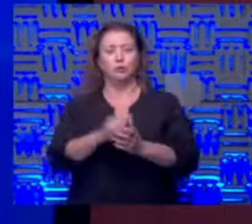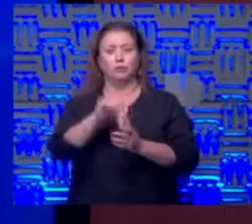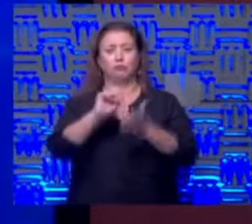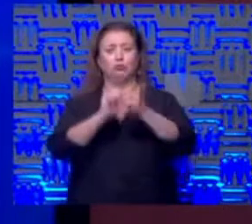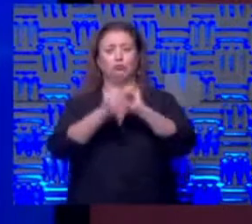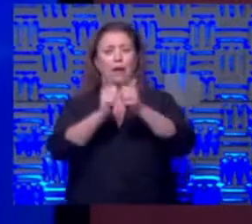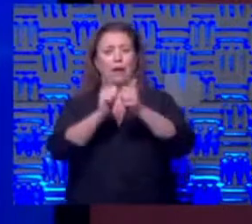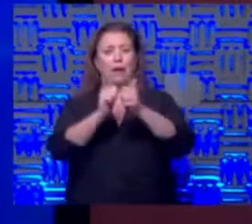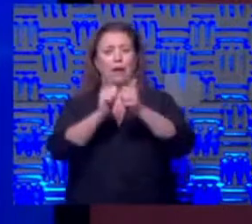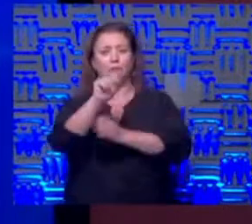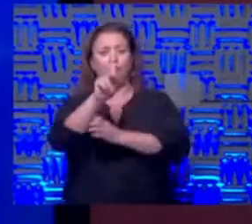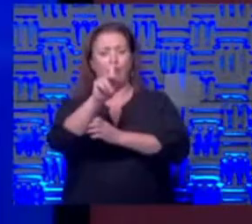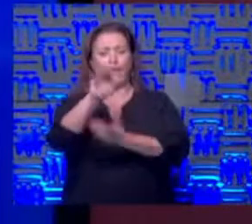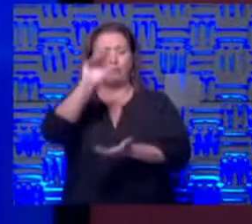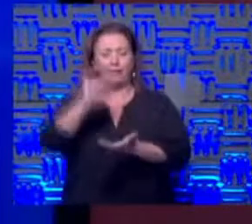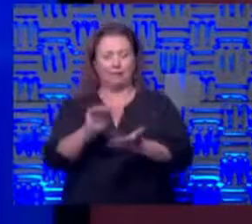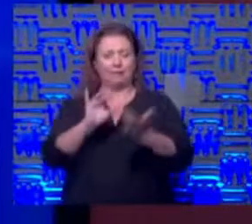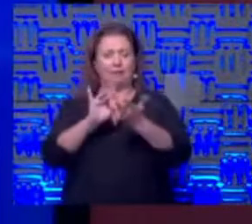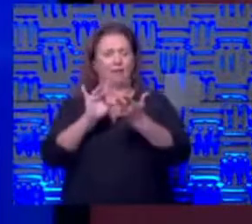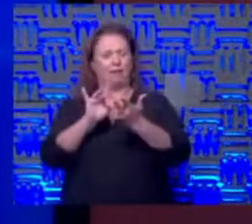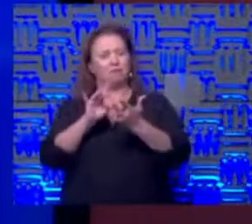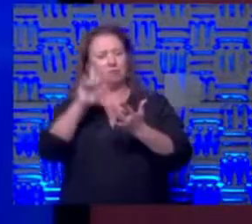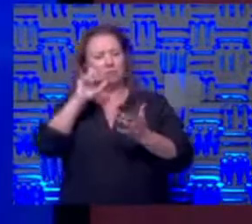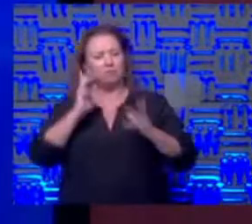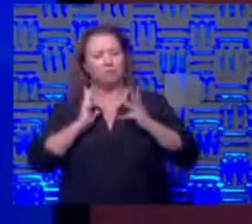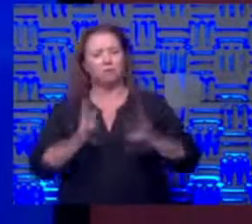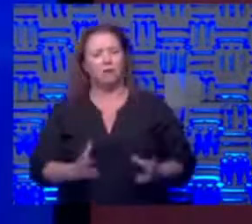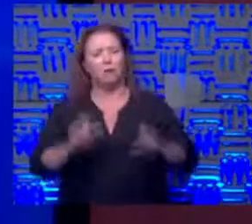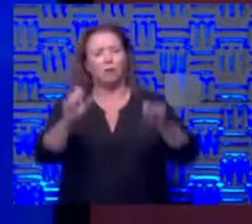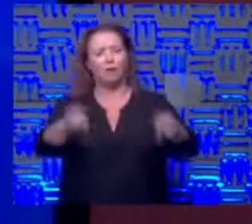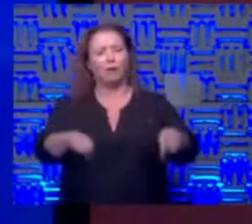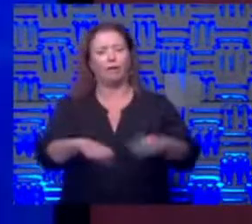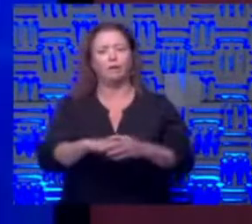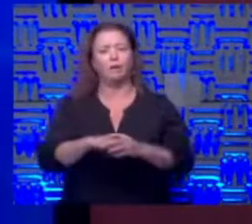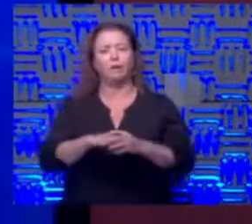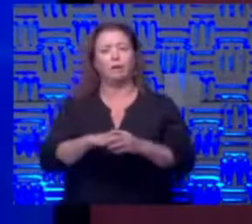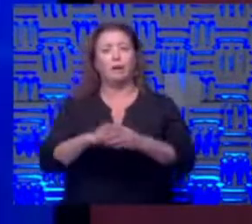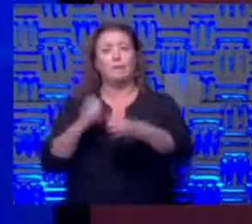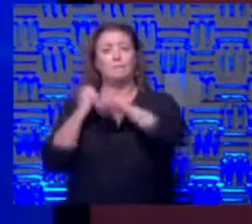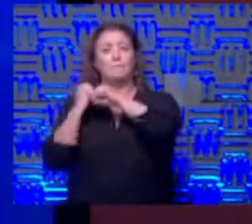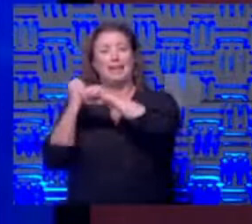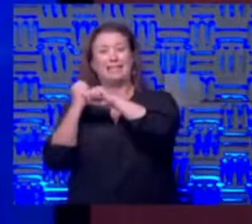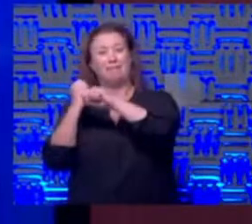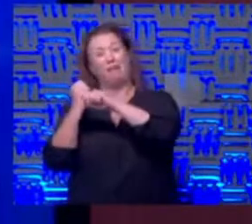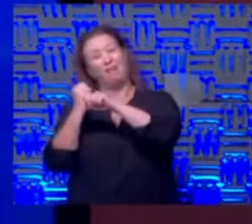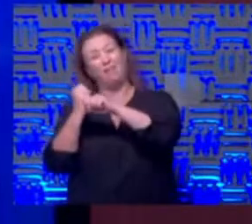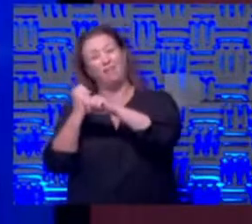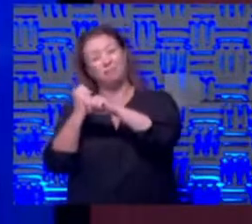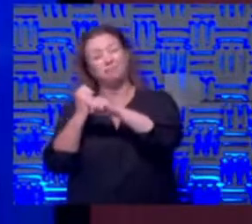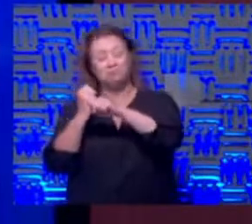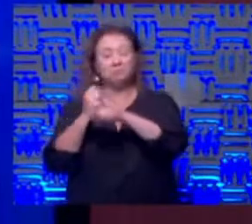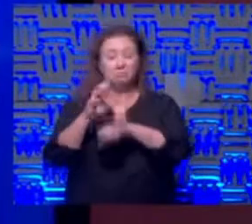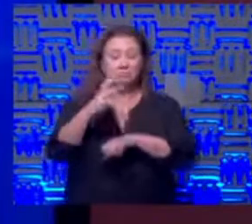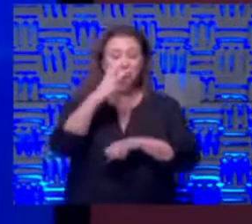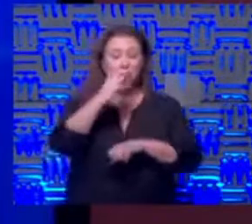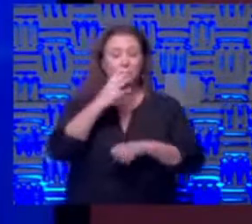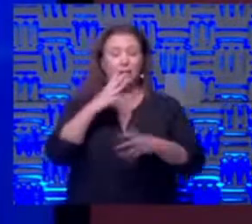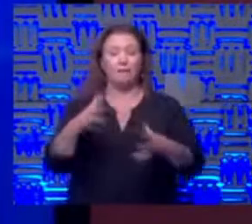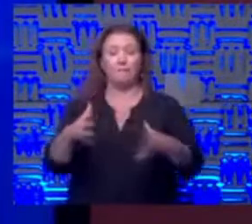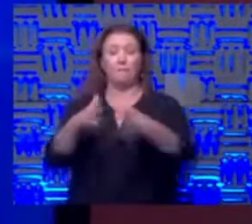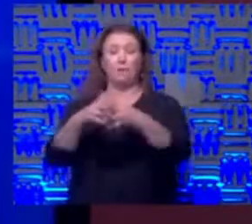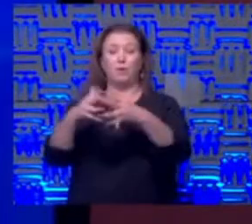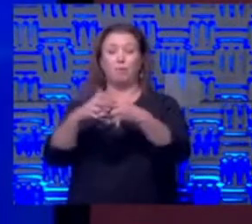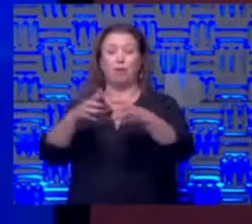and field, less contact, you can probably get away with some of that. You take baseball, probably pretty good. You take football